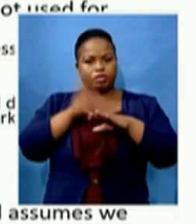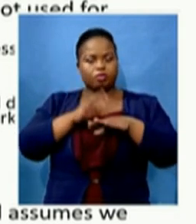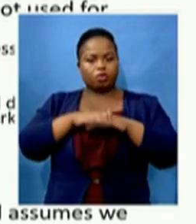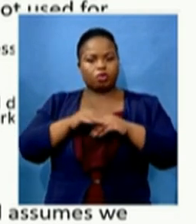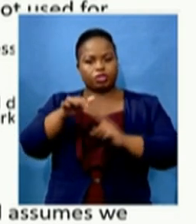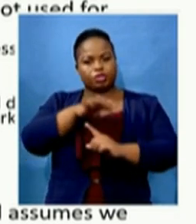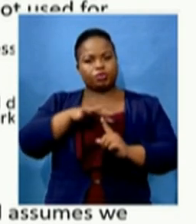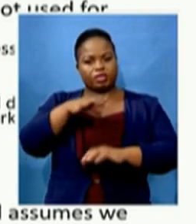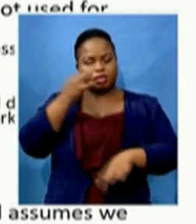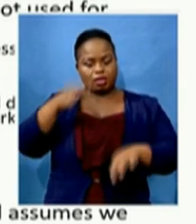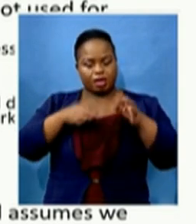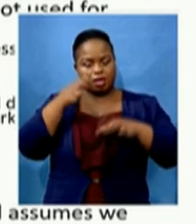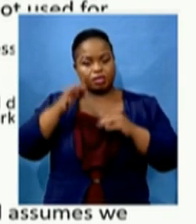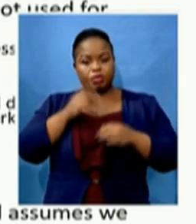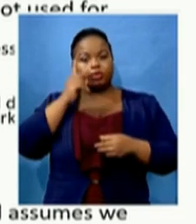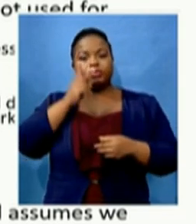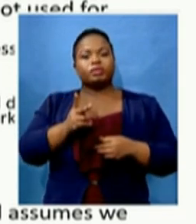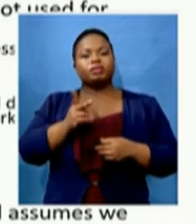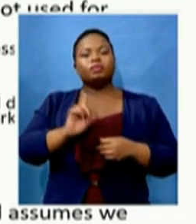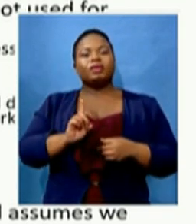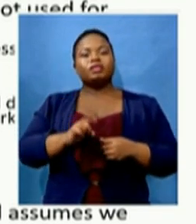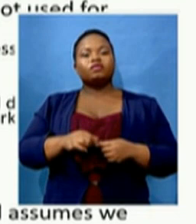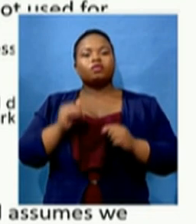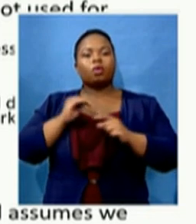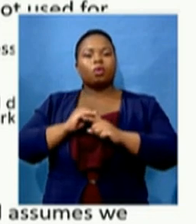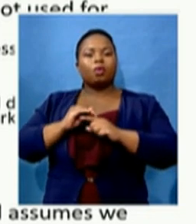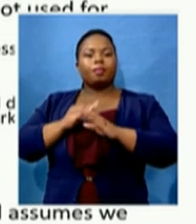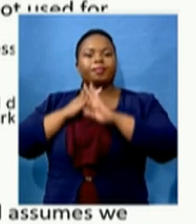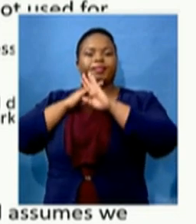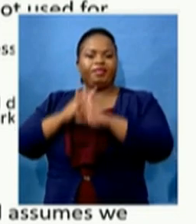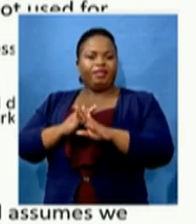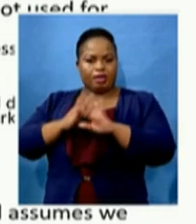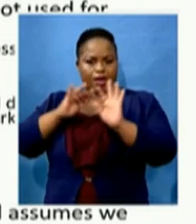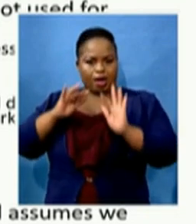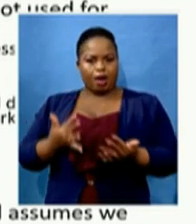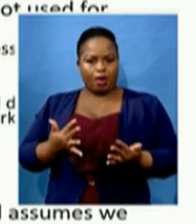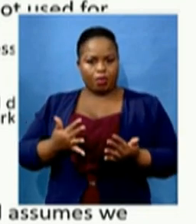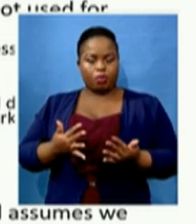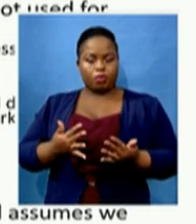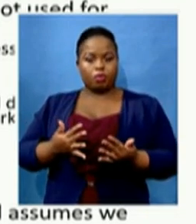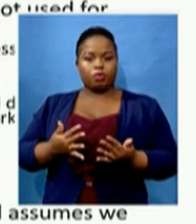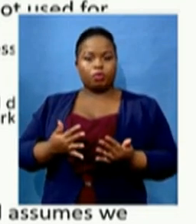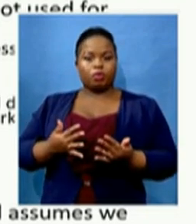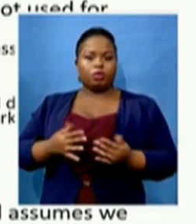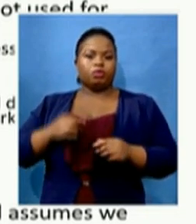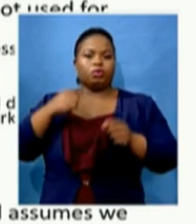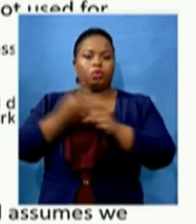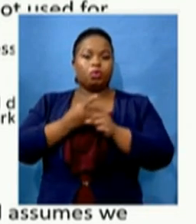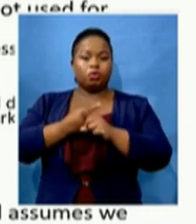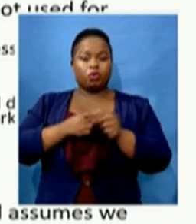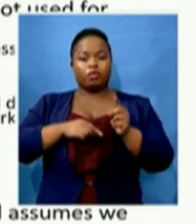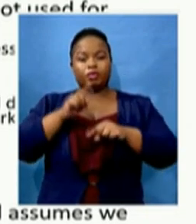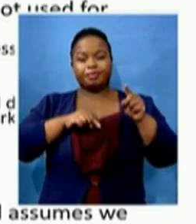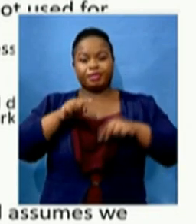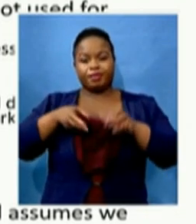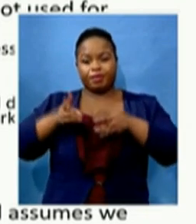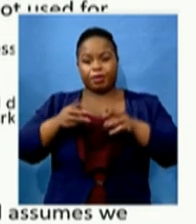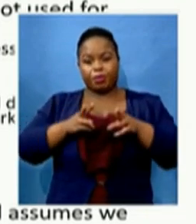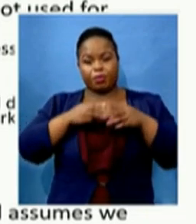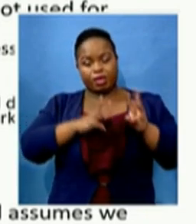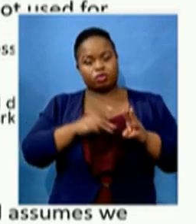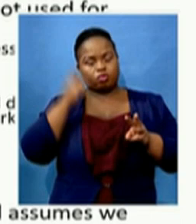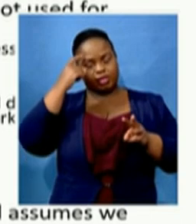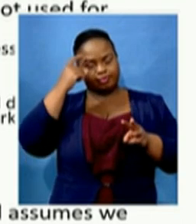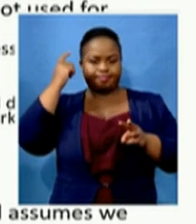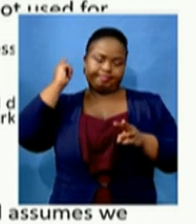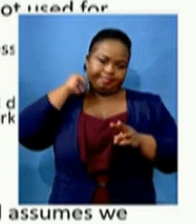and what we might have to do, what mix of interventions we could consider and their effectiveness to